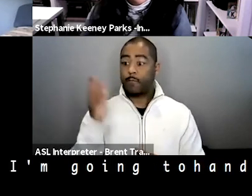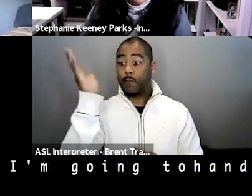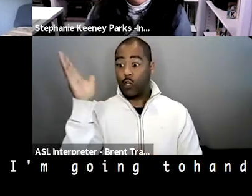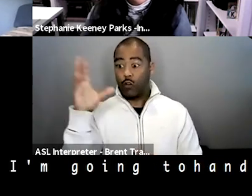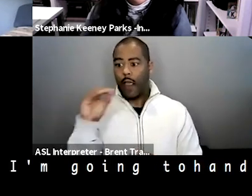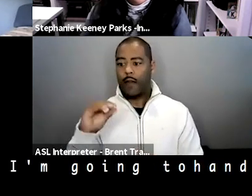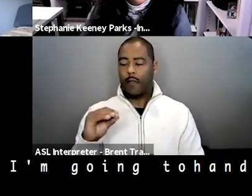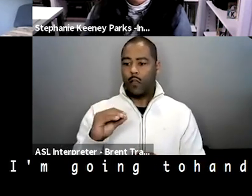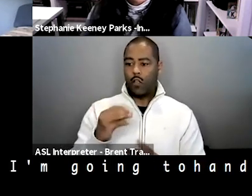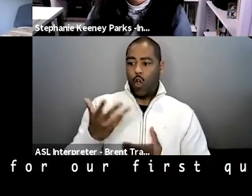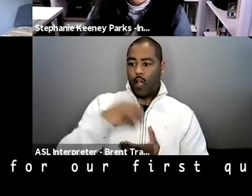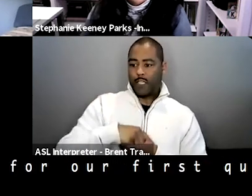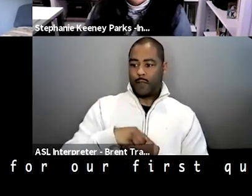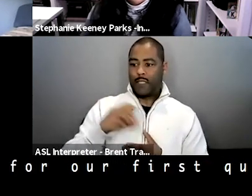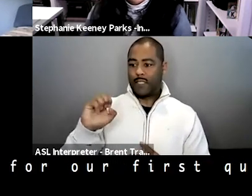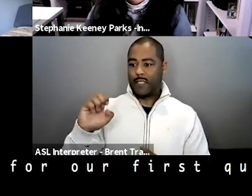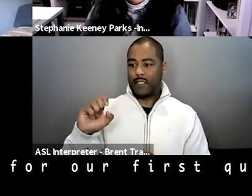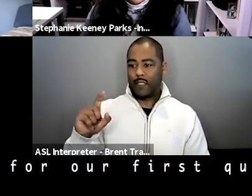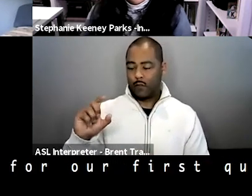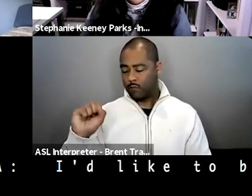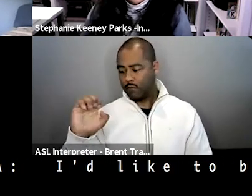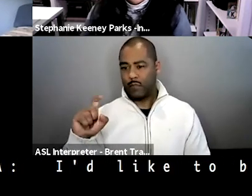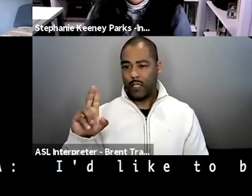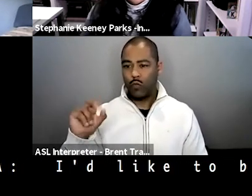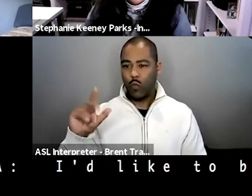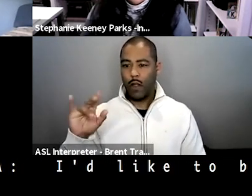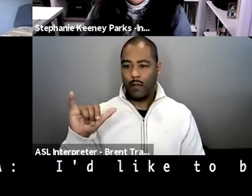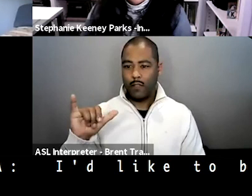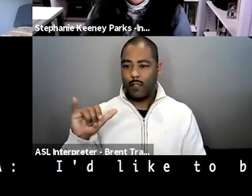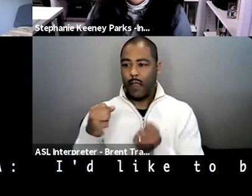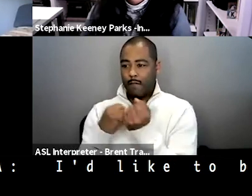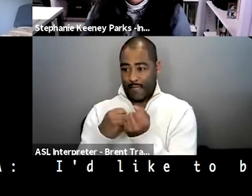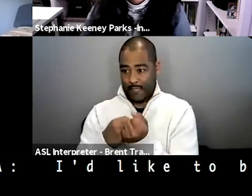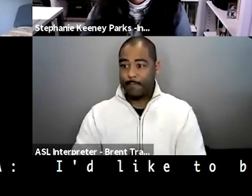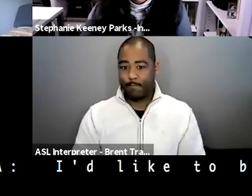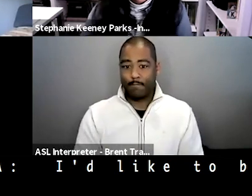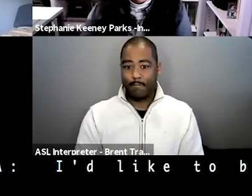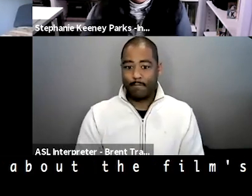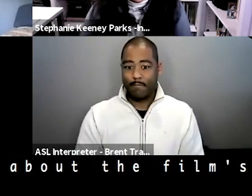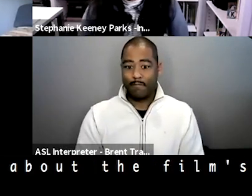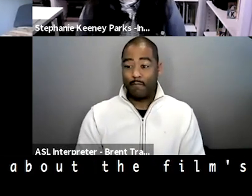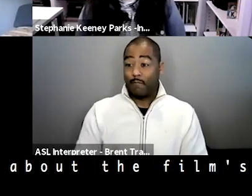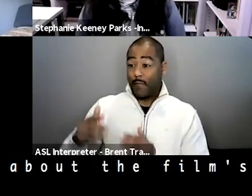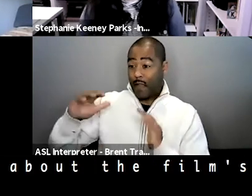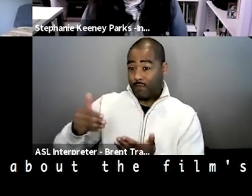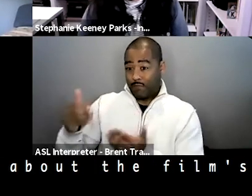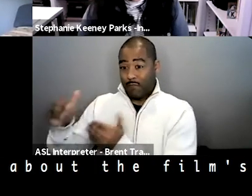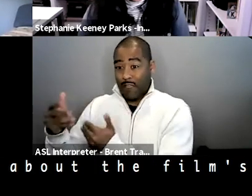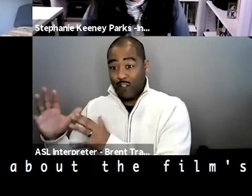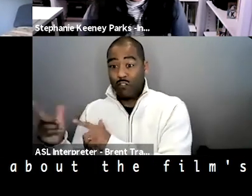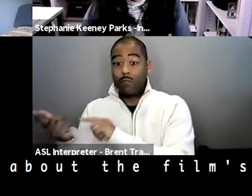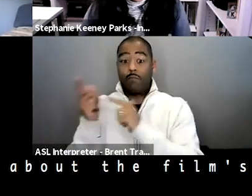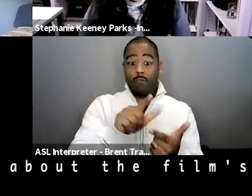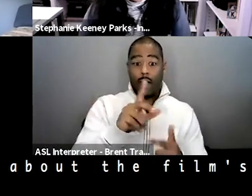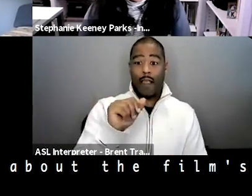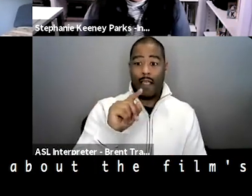advocate. Wow. Thank you very much. Katka, I'm going to hand it back to you for our first question. I'd like to